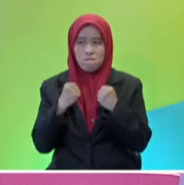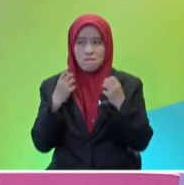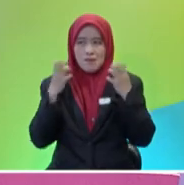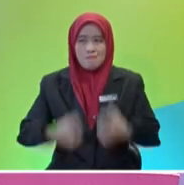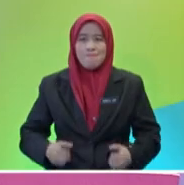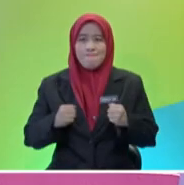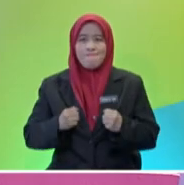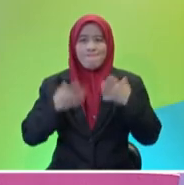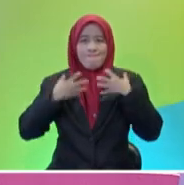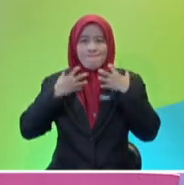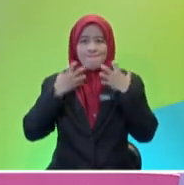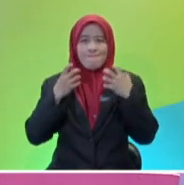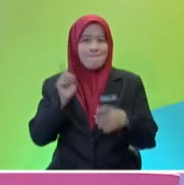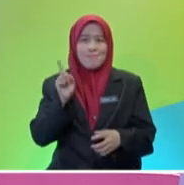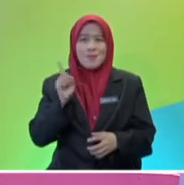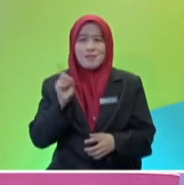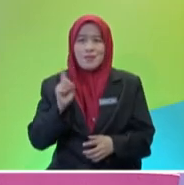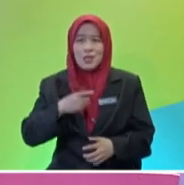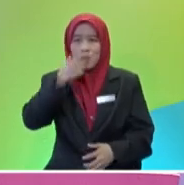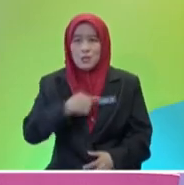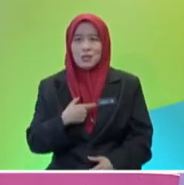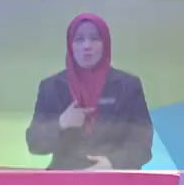I want my cookies!